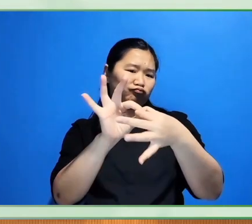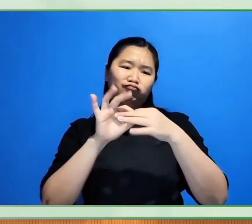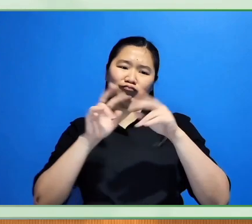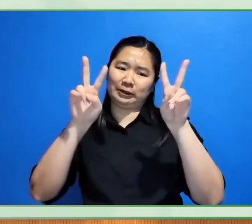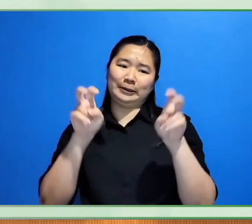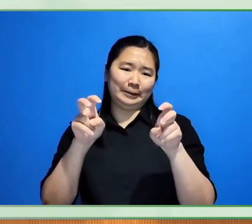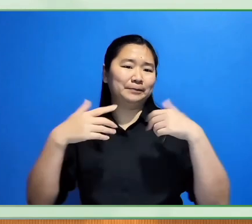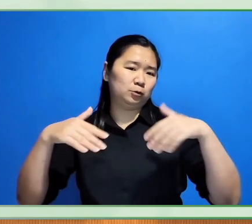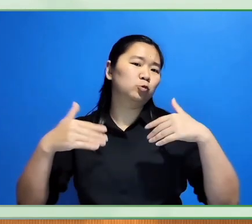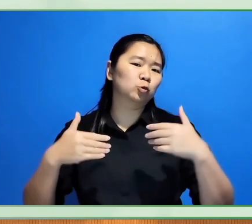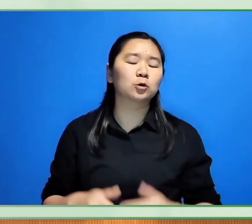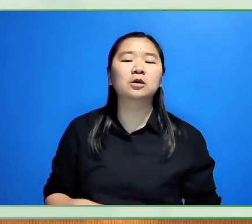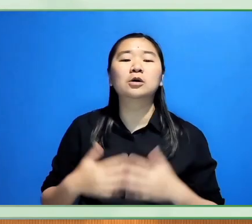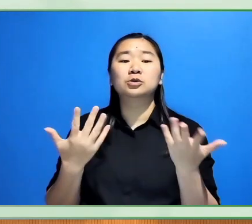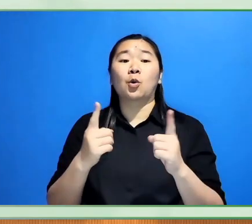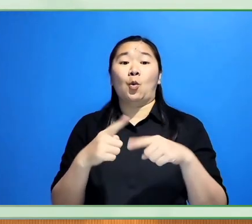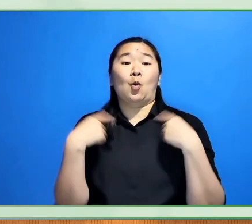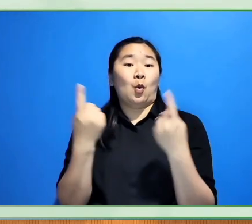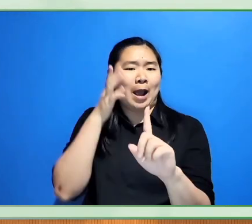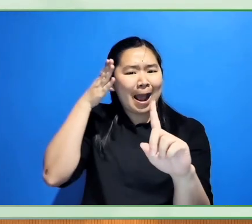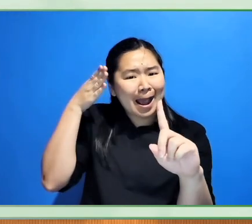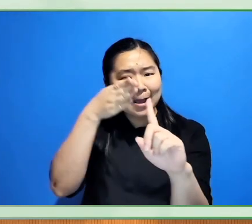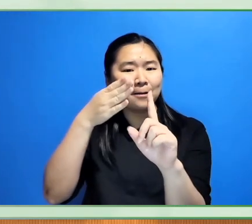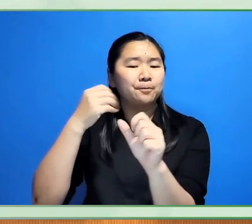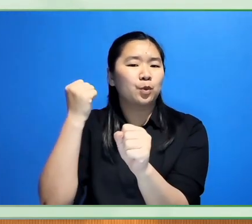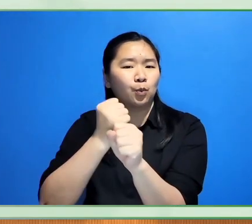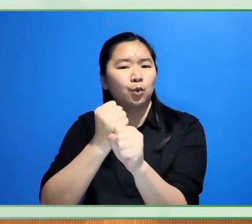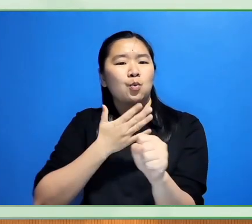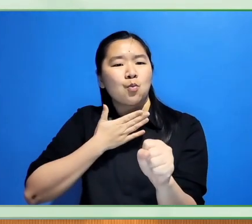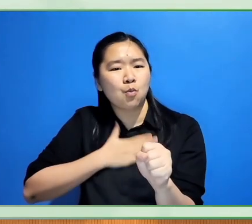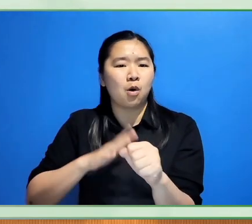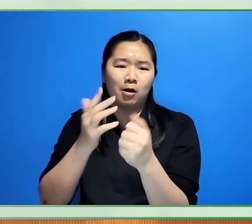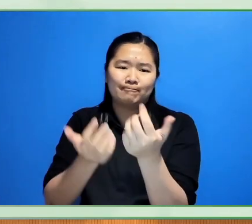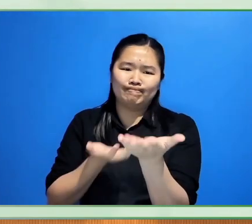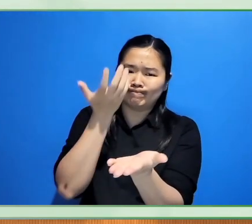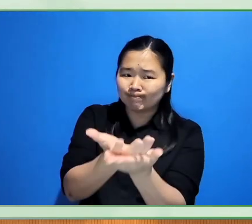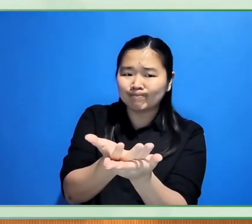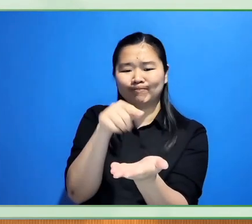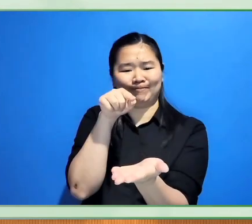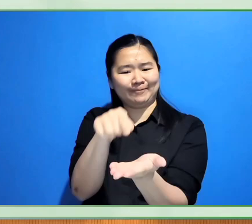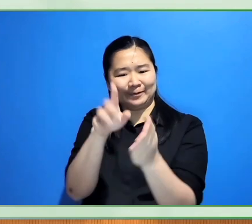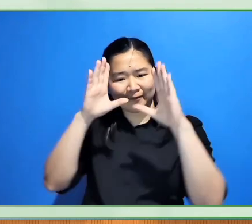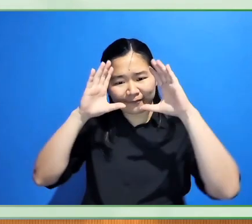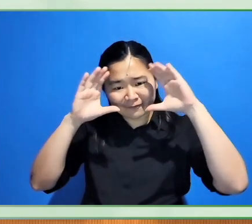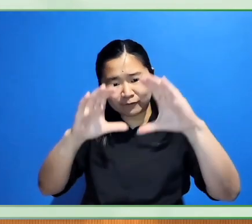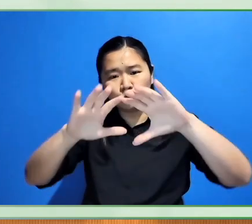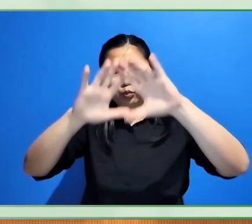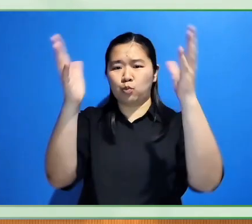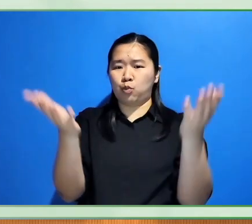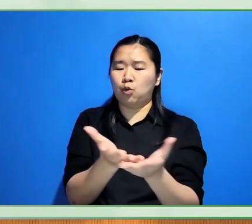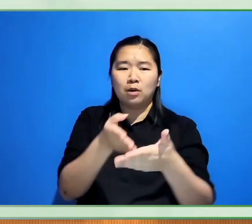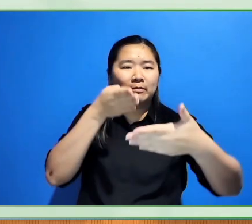and full participation. Thinking about this session, it came to my mind the importance of